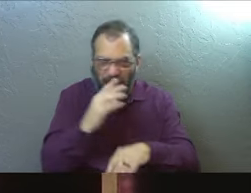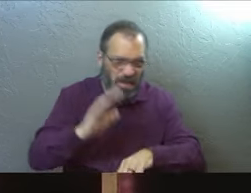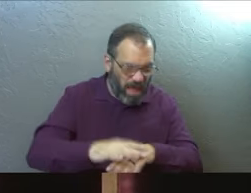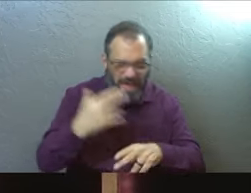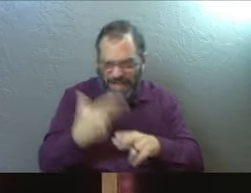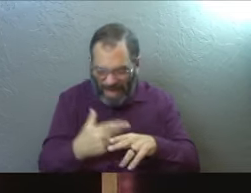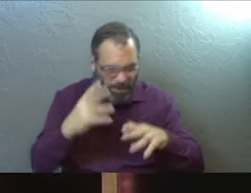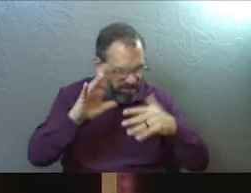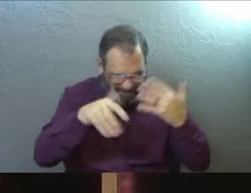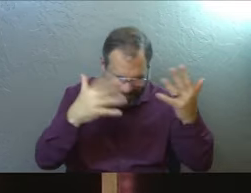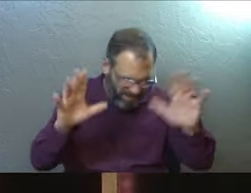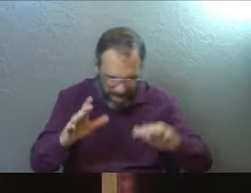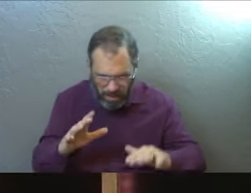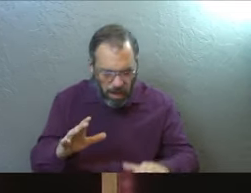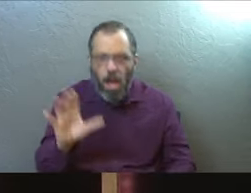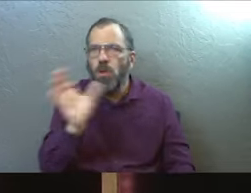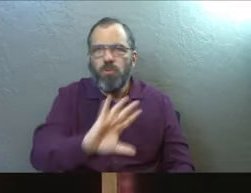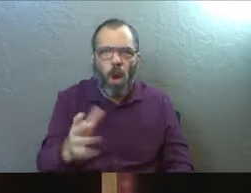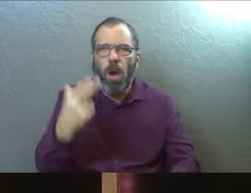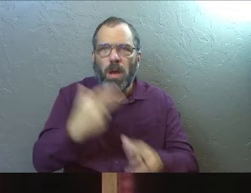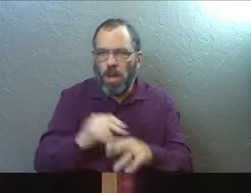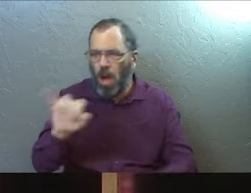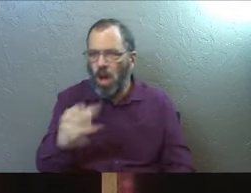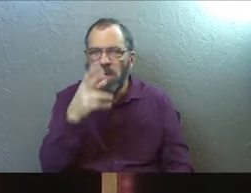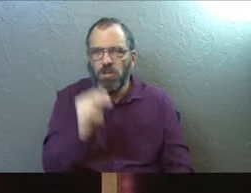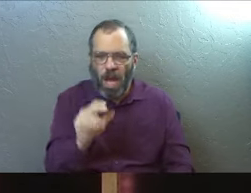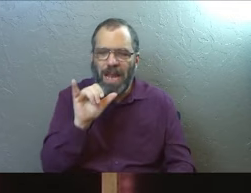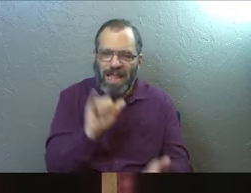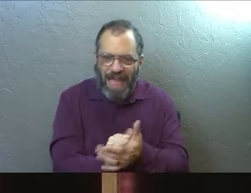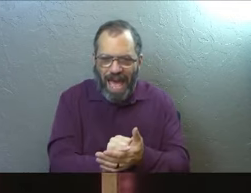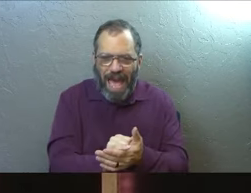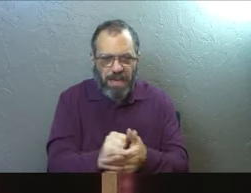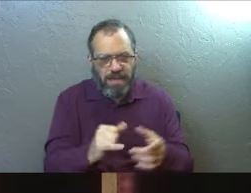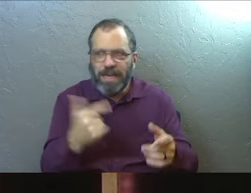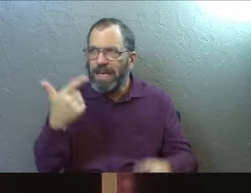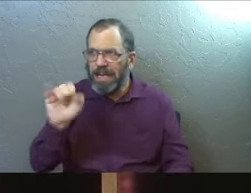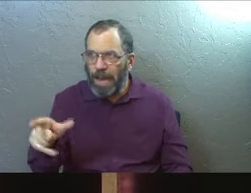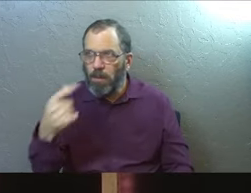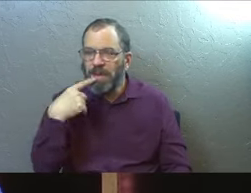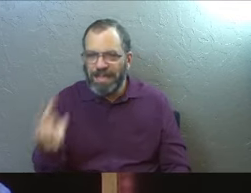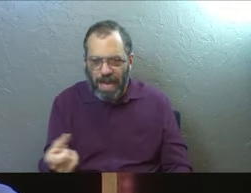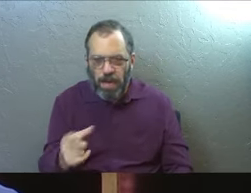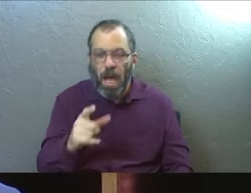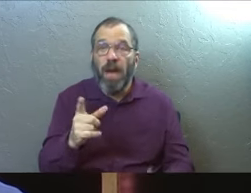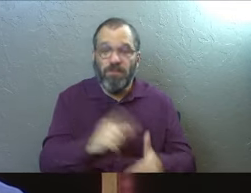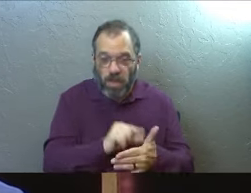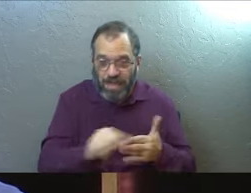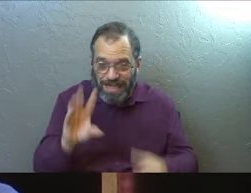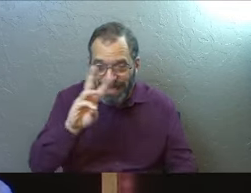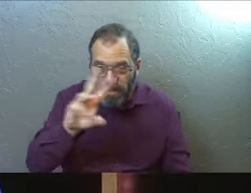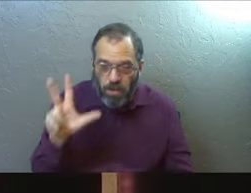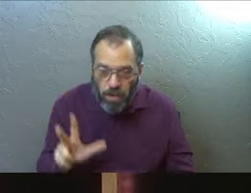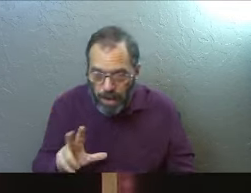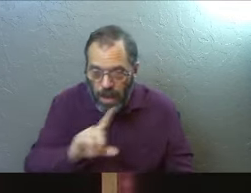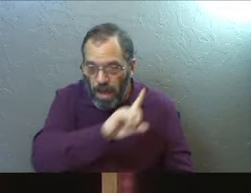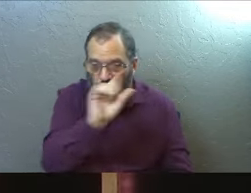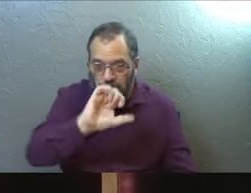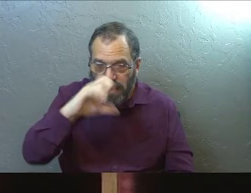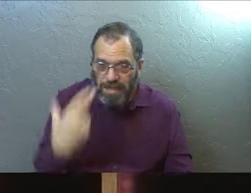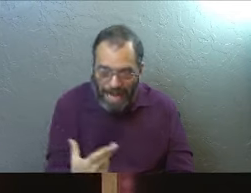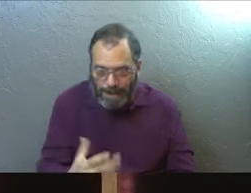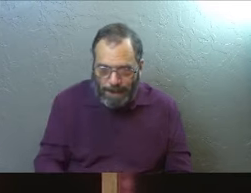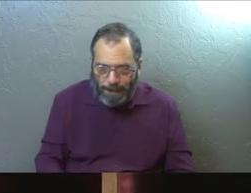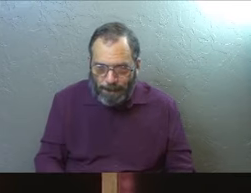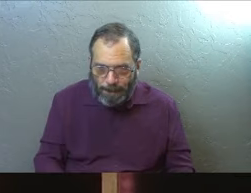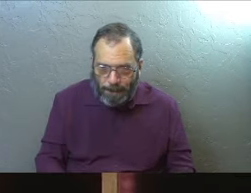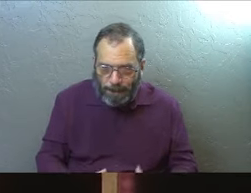about what the baby should be called. She says, no, it's going to be called John because stinking Gabriel said so. And then verse 63, Zechariah